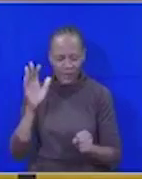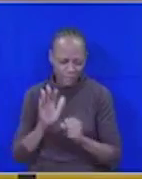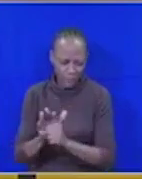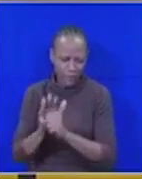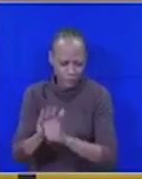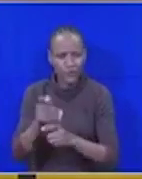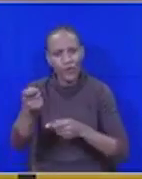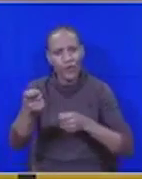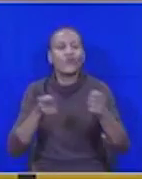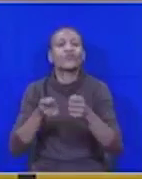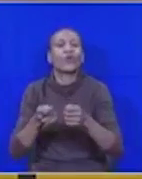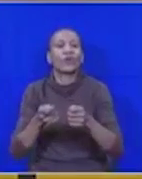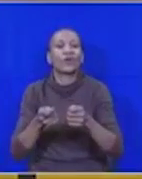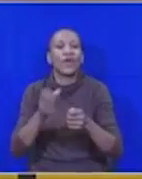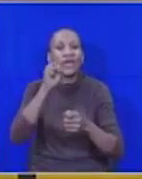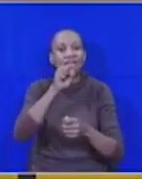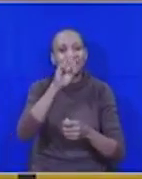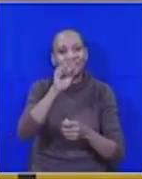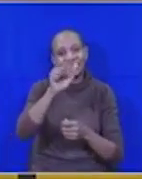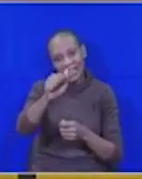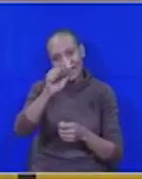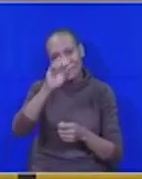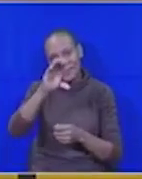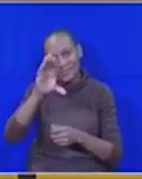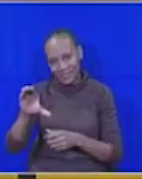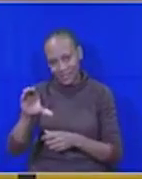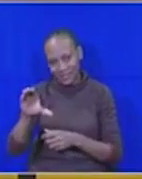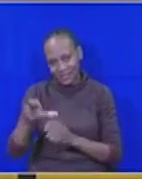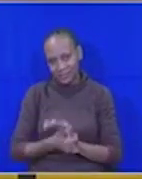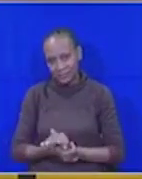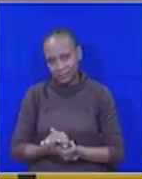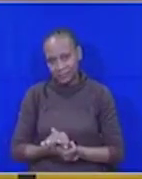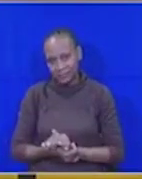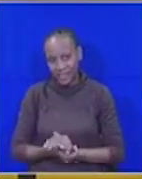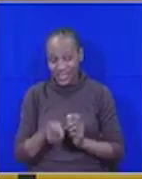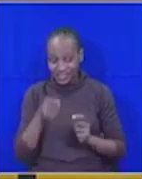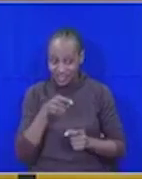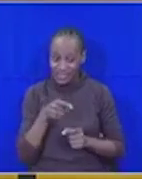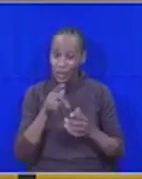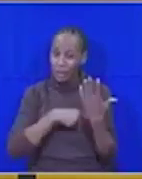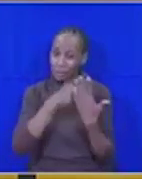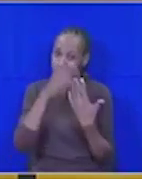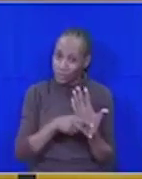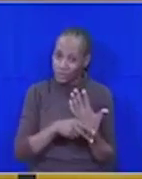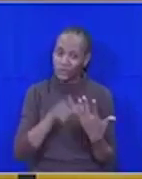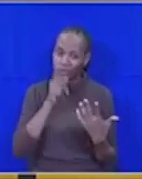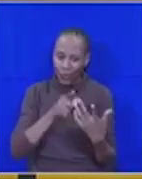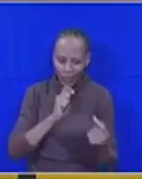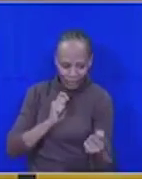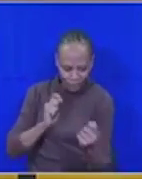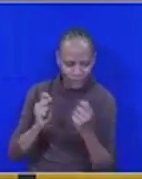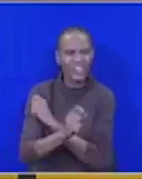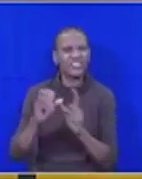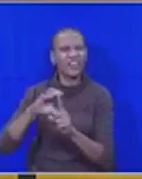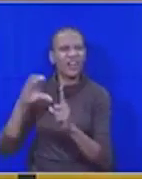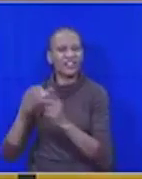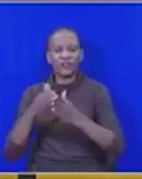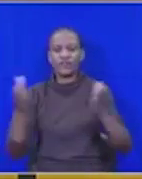control of public broadcasting in particular. This total control project will reverse the culture of